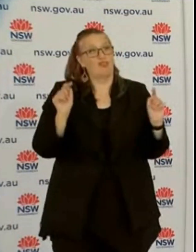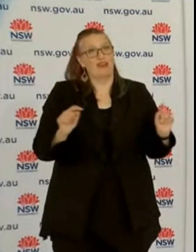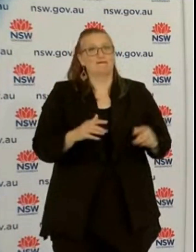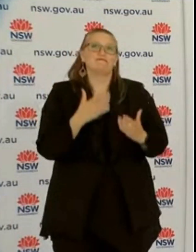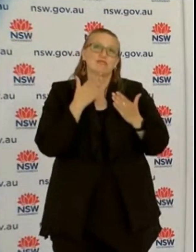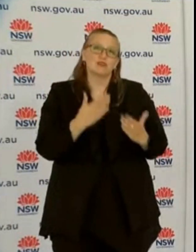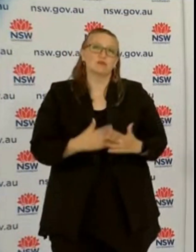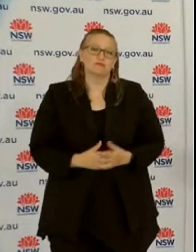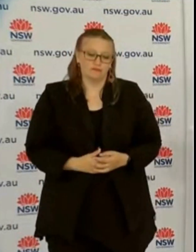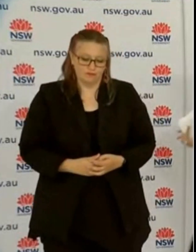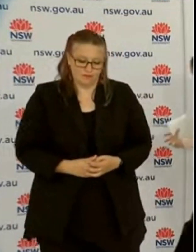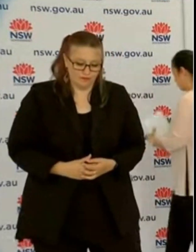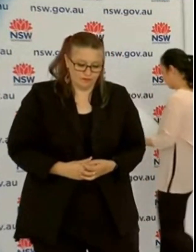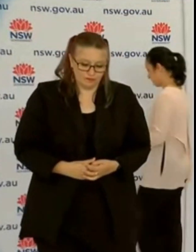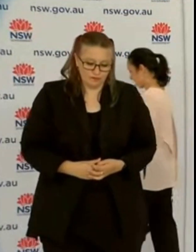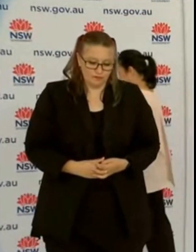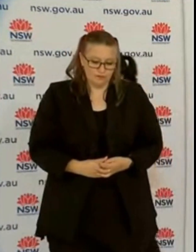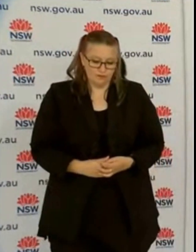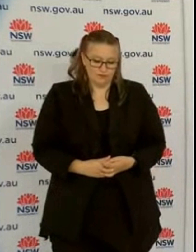much.